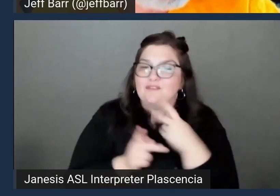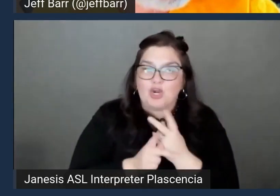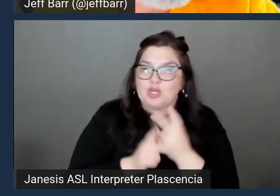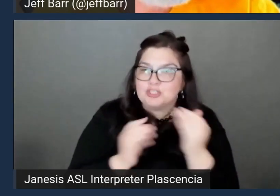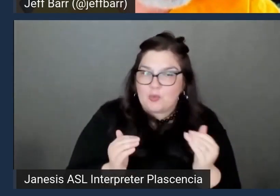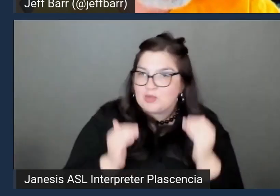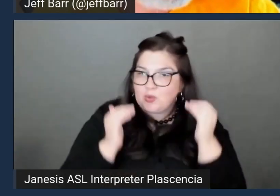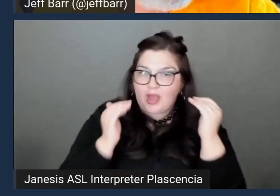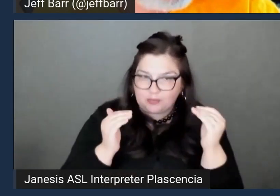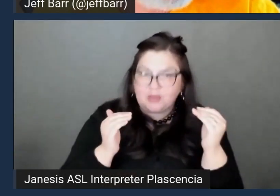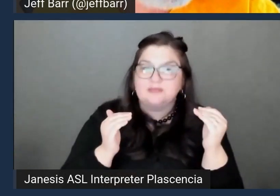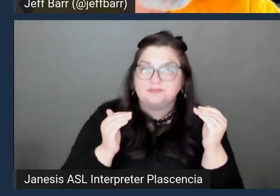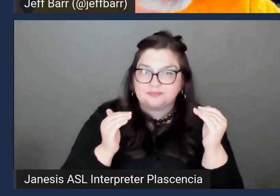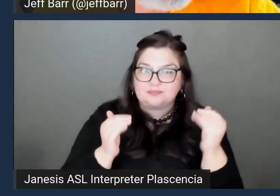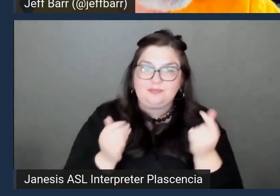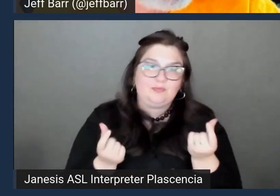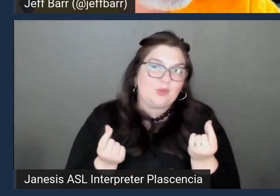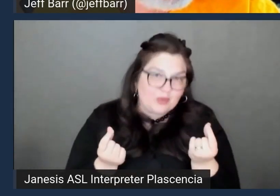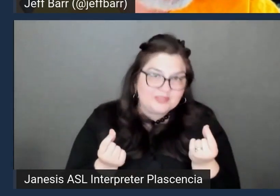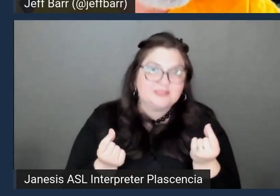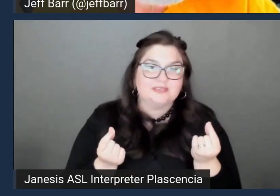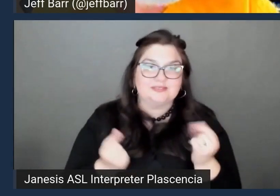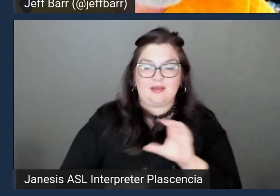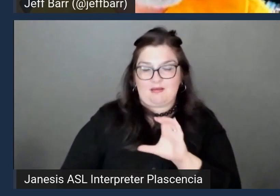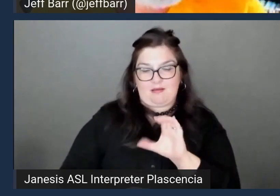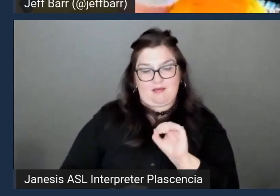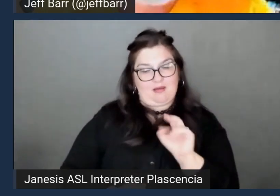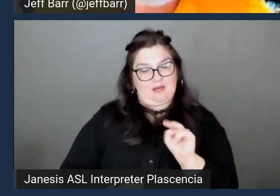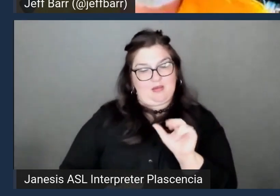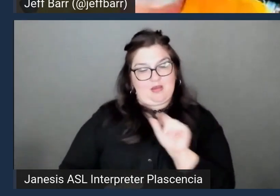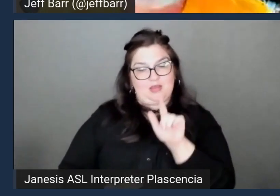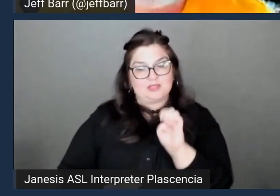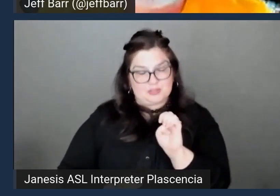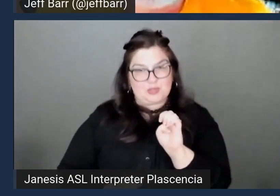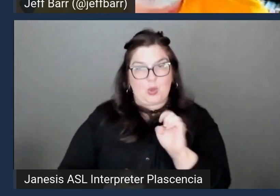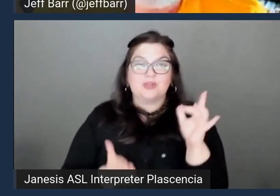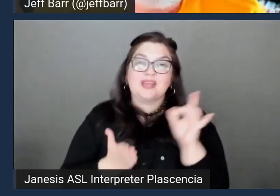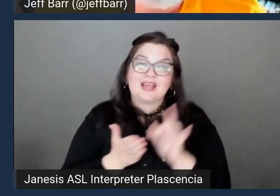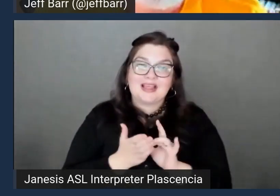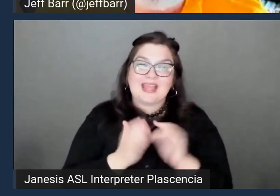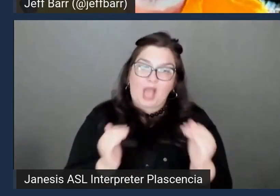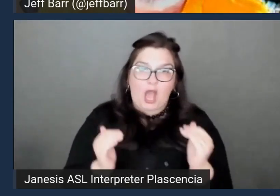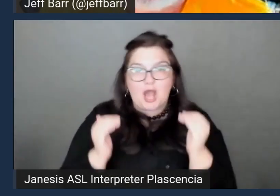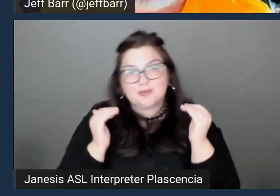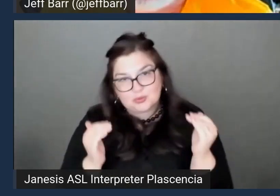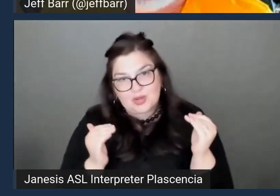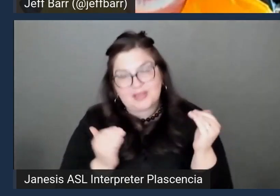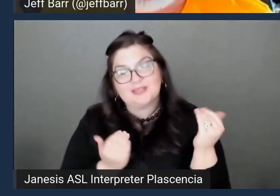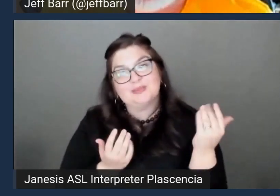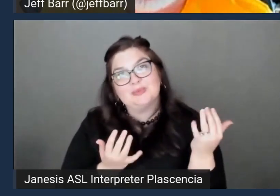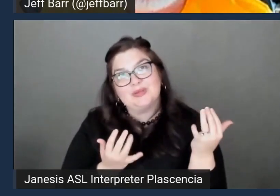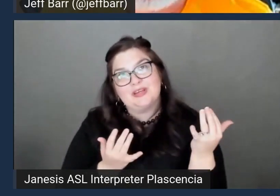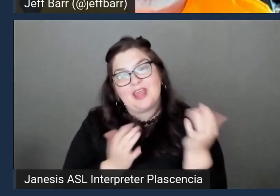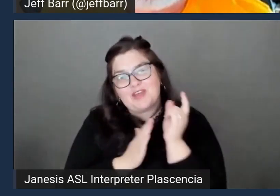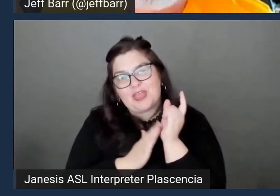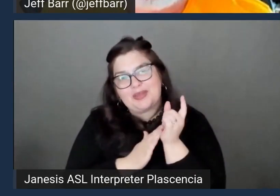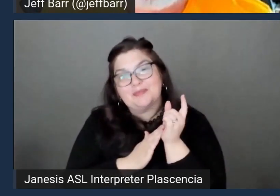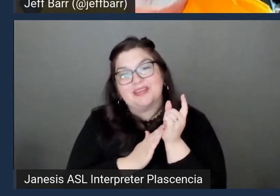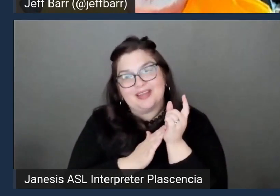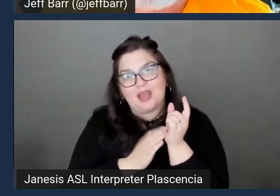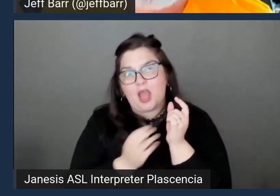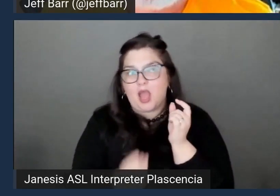Elasticsearch. You go to the web, you go to your console, you click on the upgrade button, you wait for a little bit, and we will